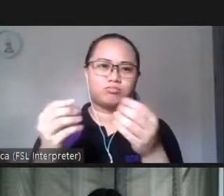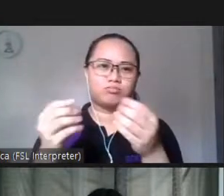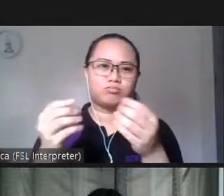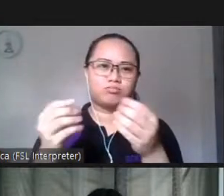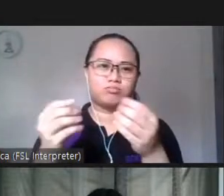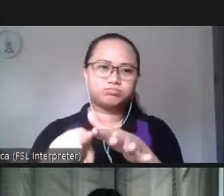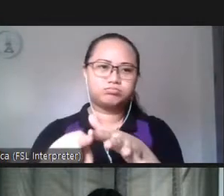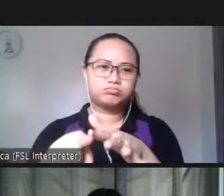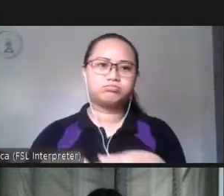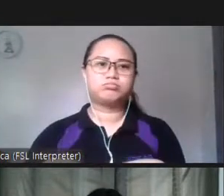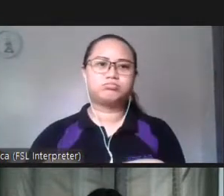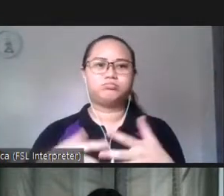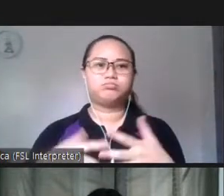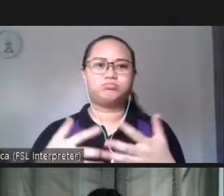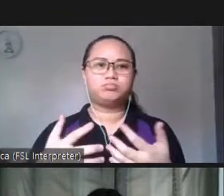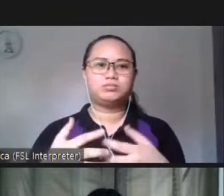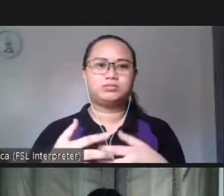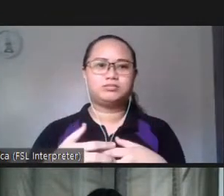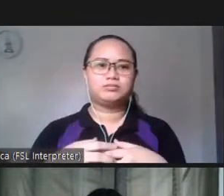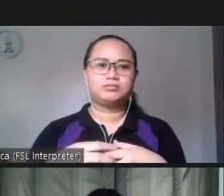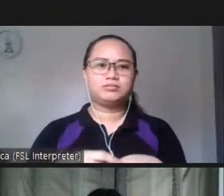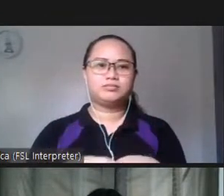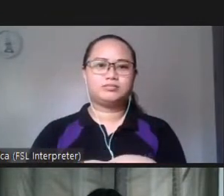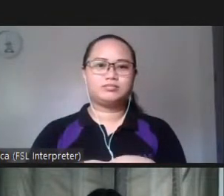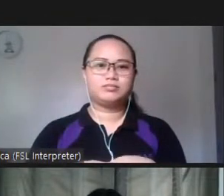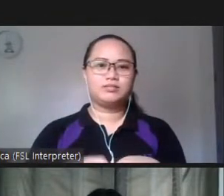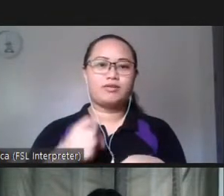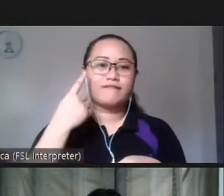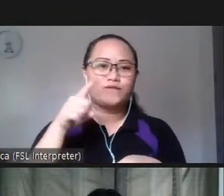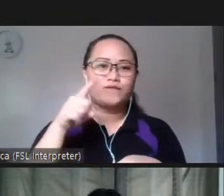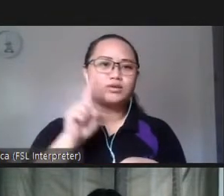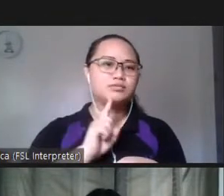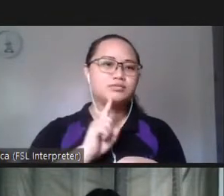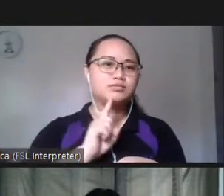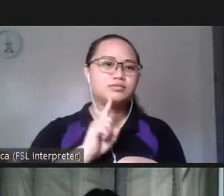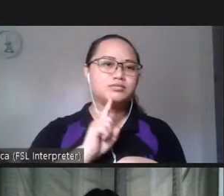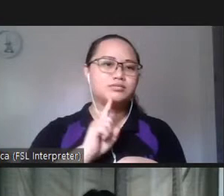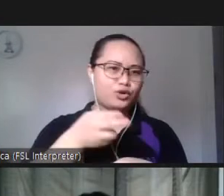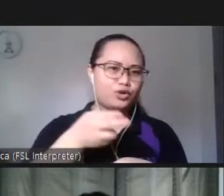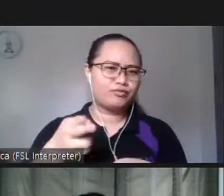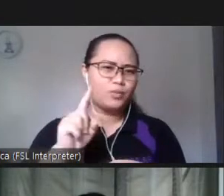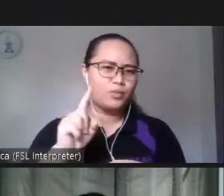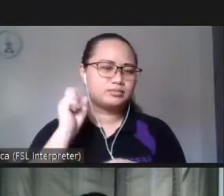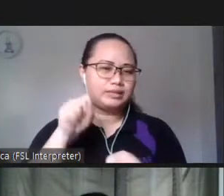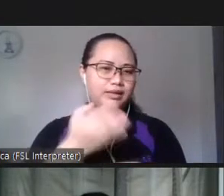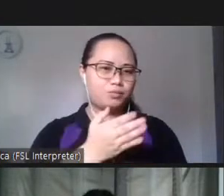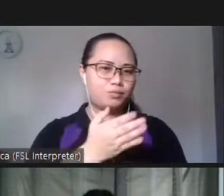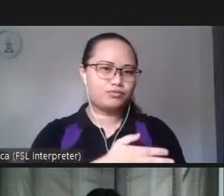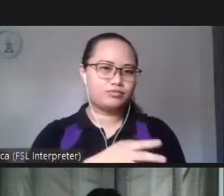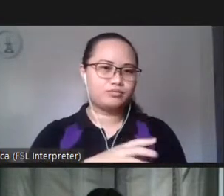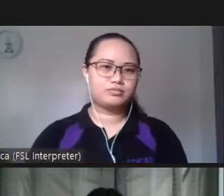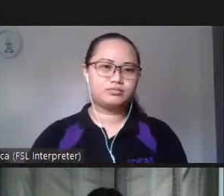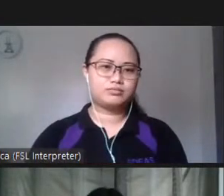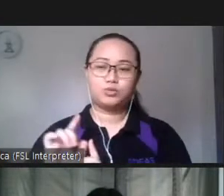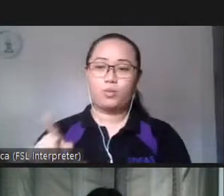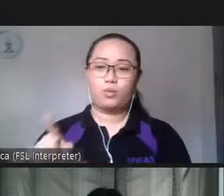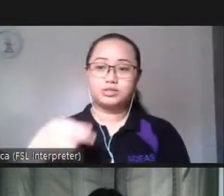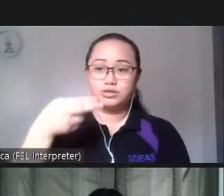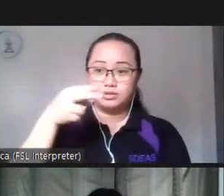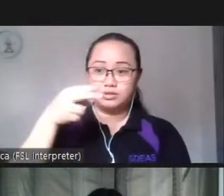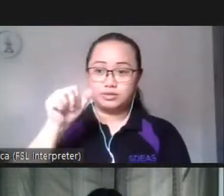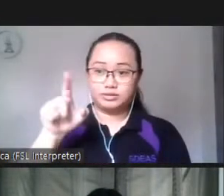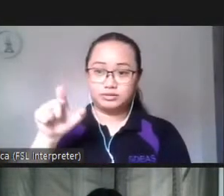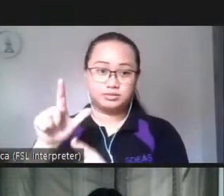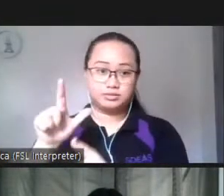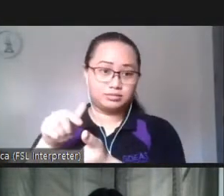who had hard of hearing? Mm-mm. Sige. Ako, I would like to siguro give